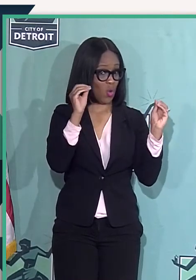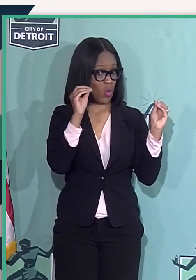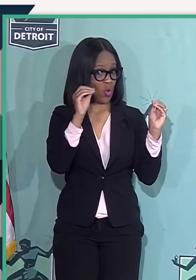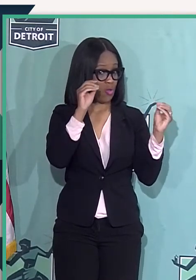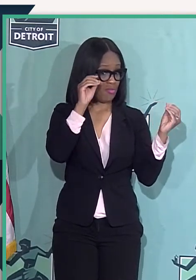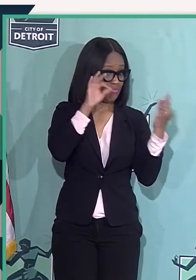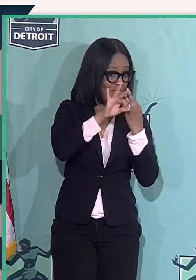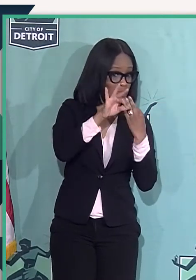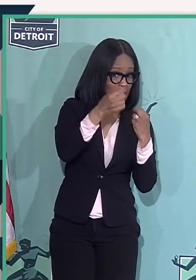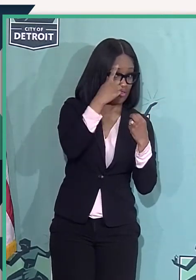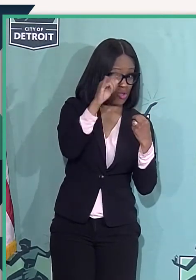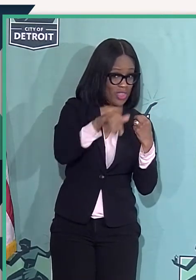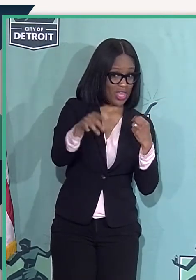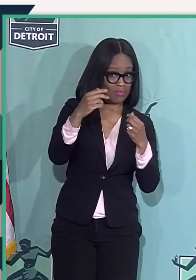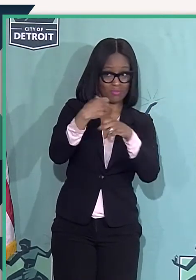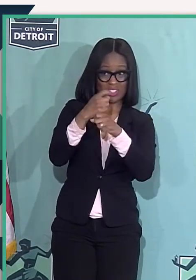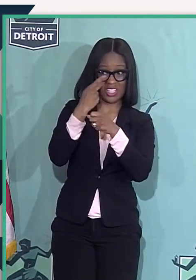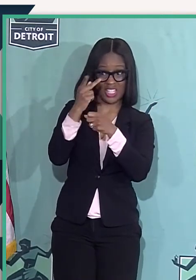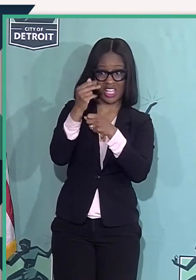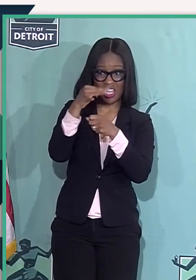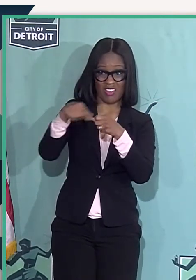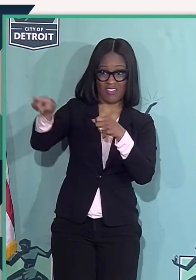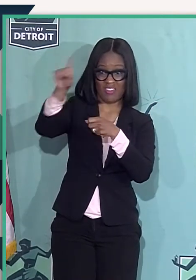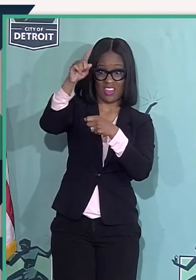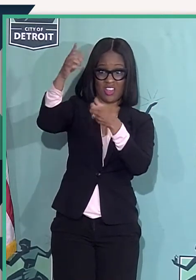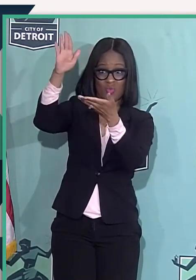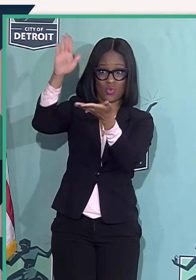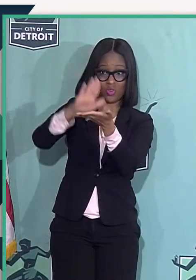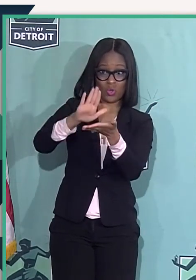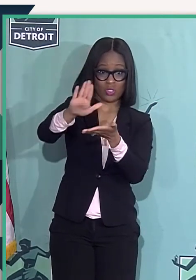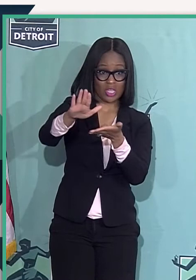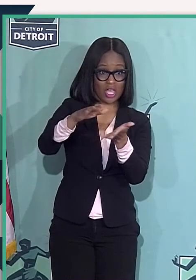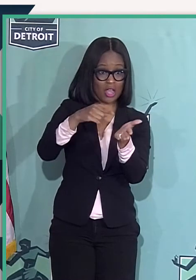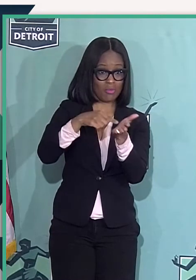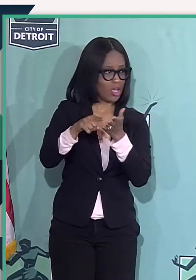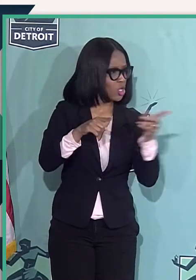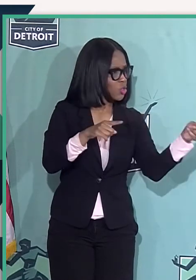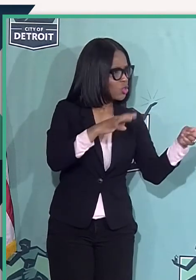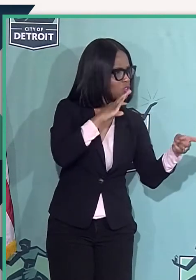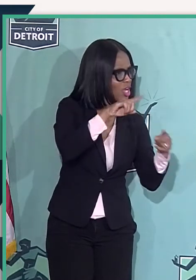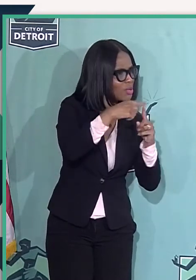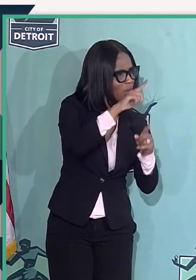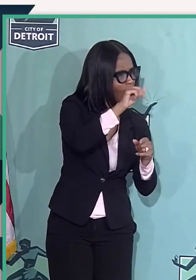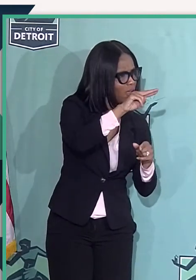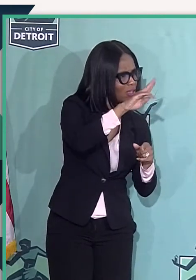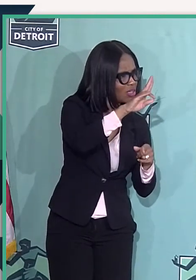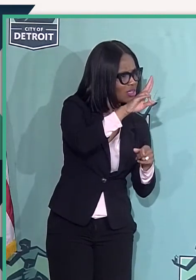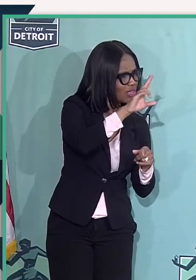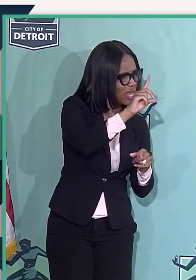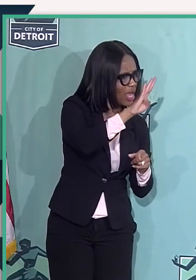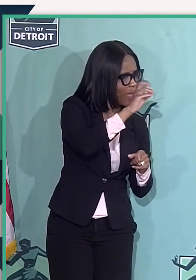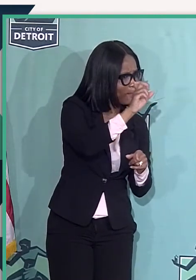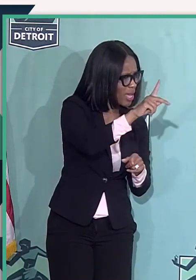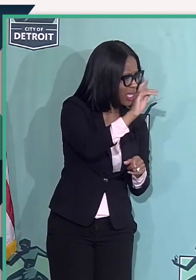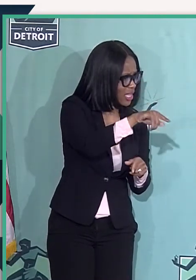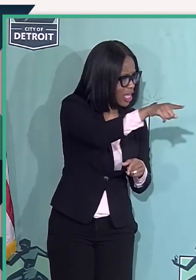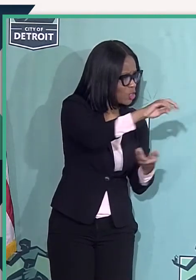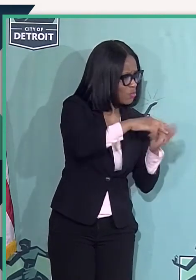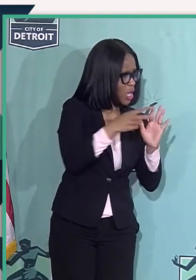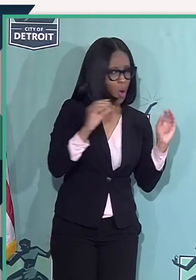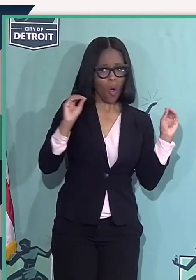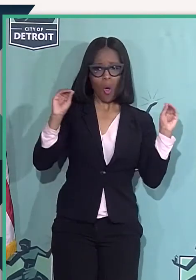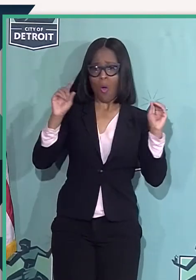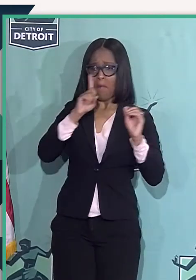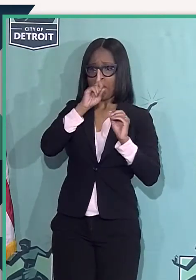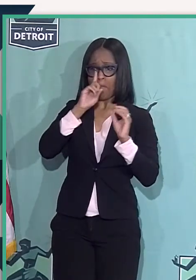reduce their budgets to help share the pain? Is that a shot at, like, the land bank? No one in particular, I come in peace.